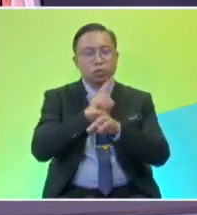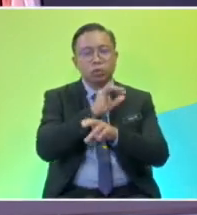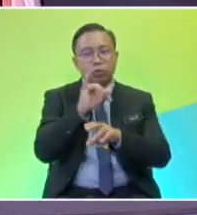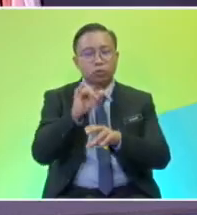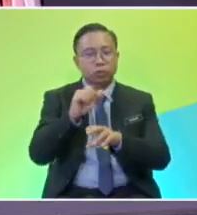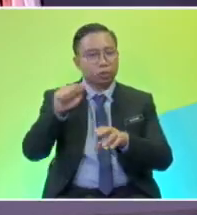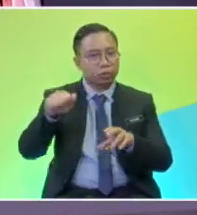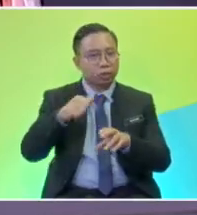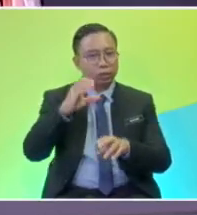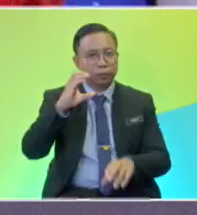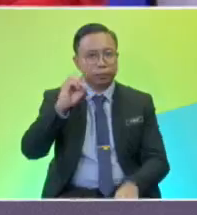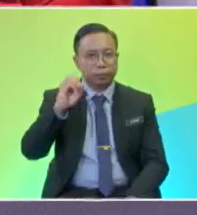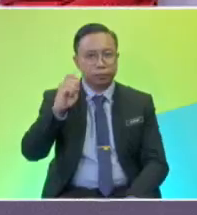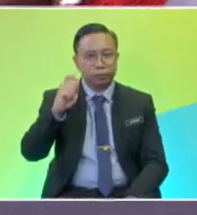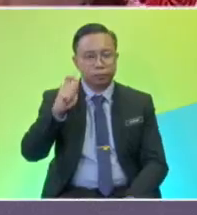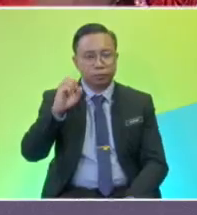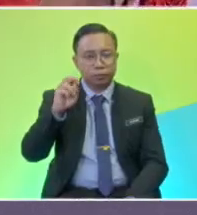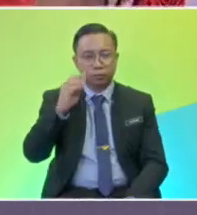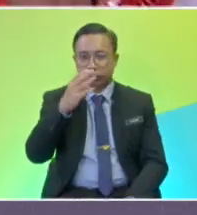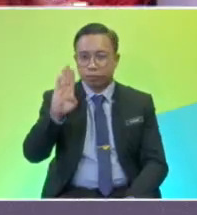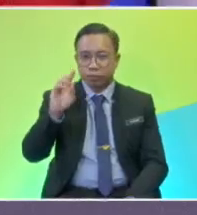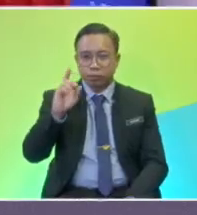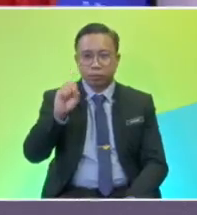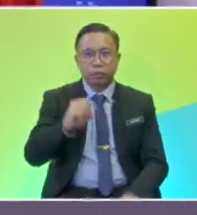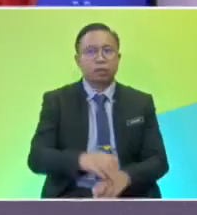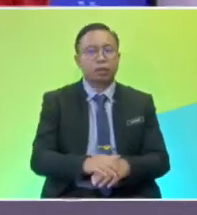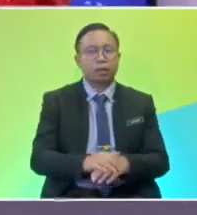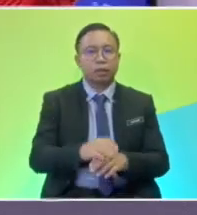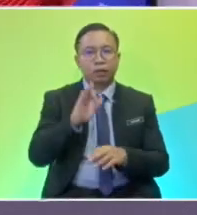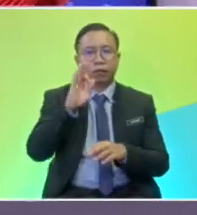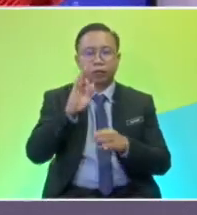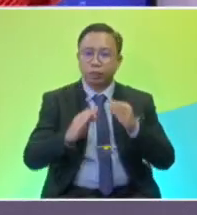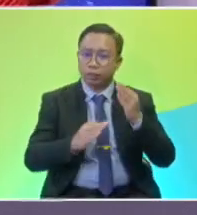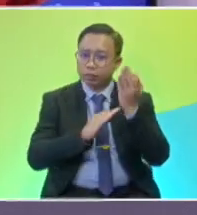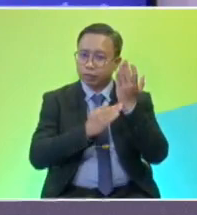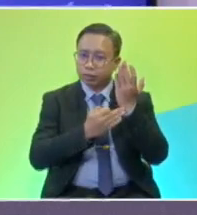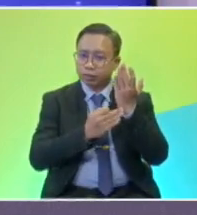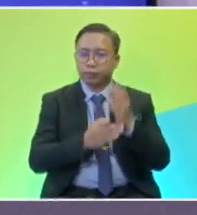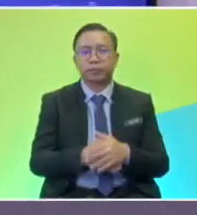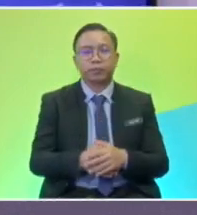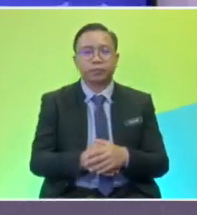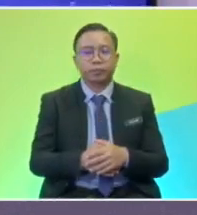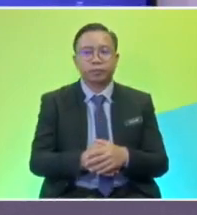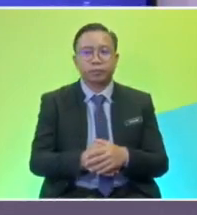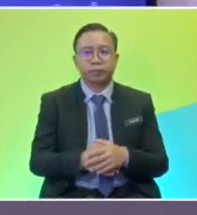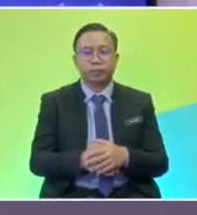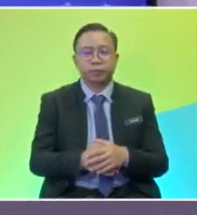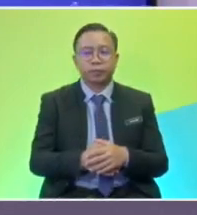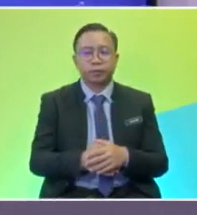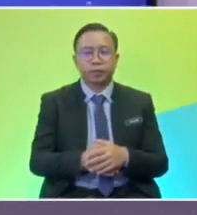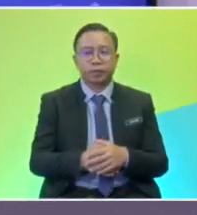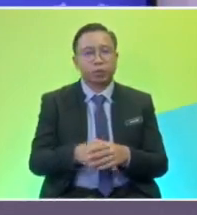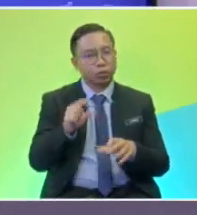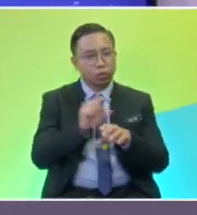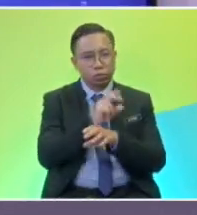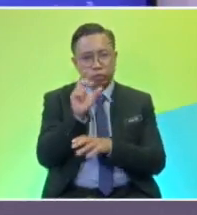So this is how it looks. And we are going to be fixing using just cotton buds. And you need a double-sided? Yes,